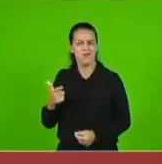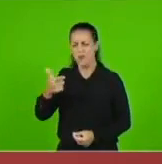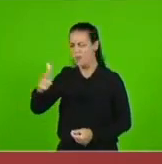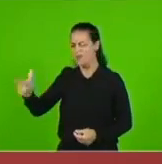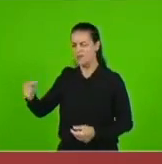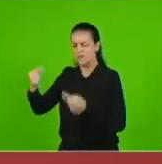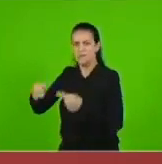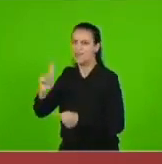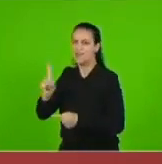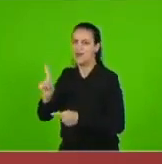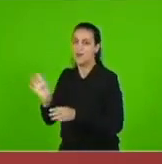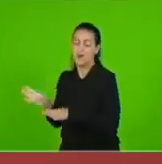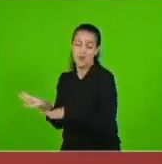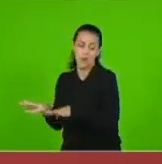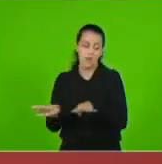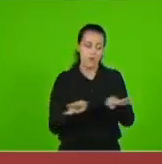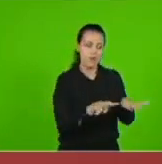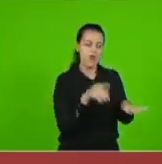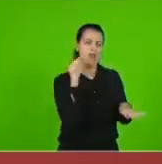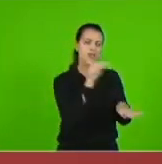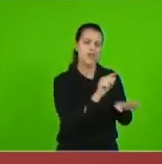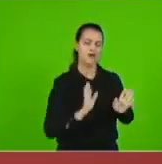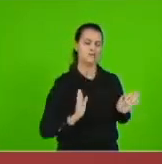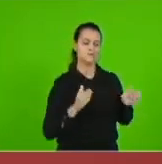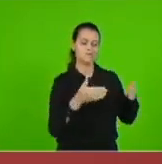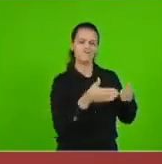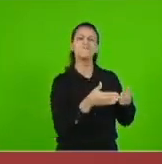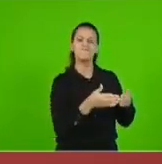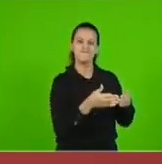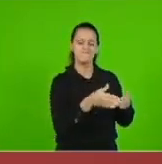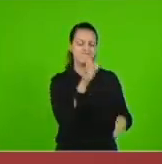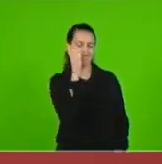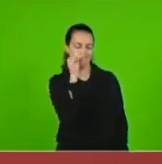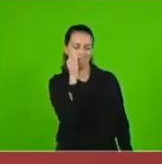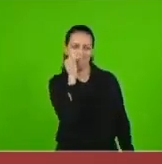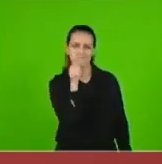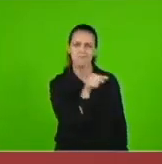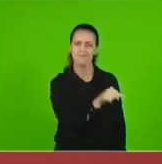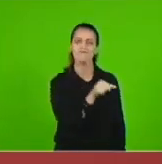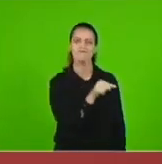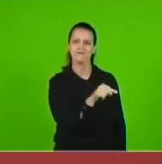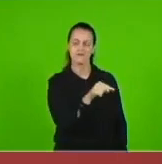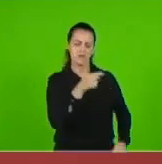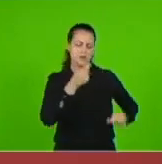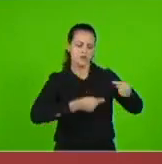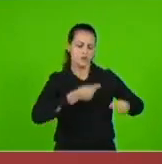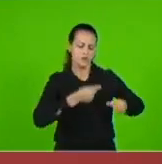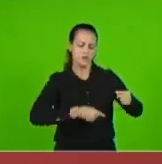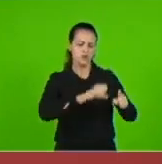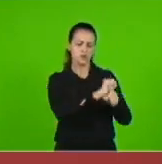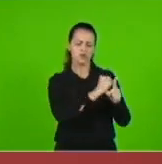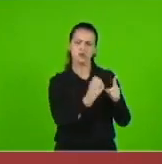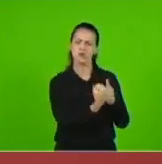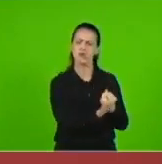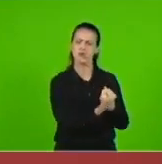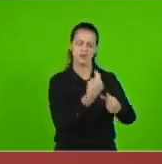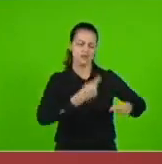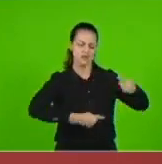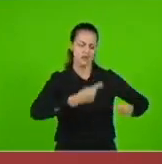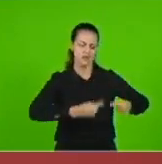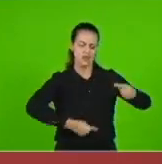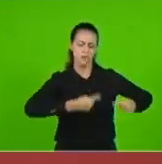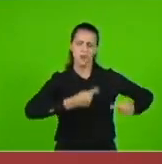or any other city in the world. Jerusalem is the center of different interests, social